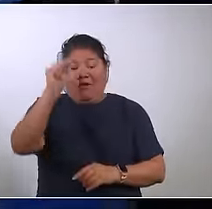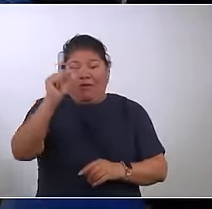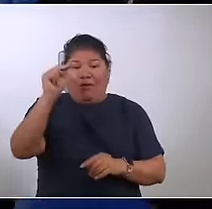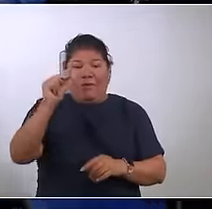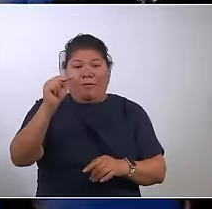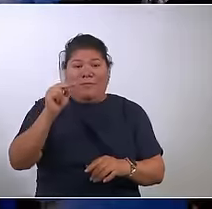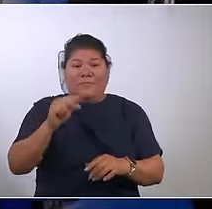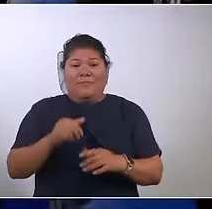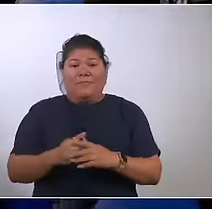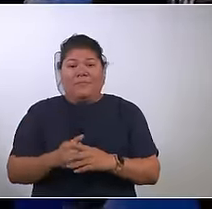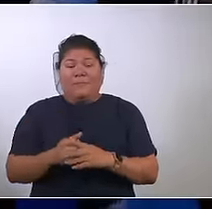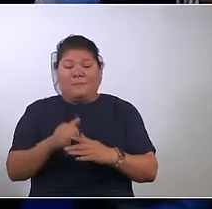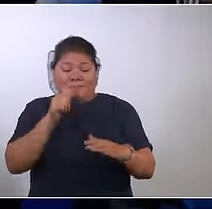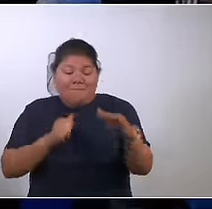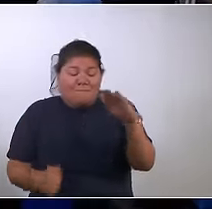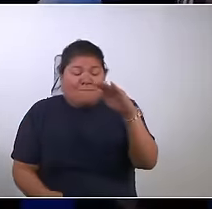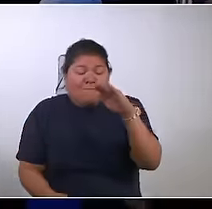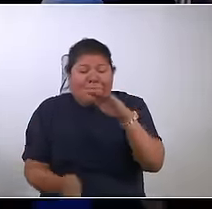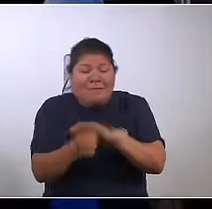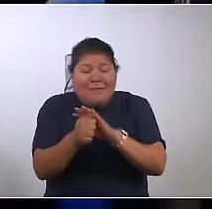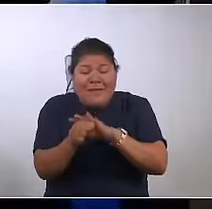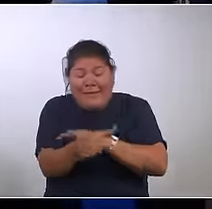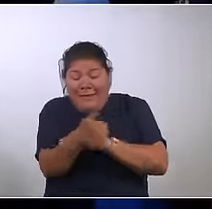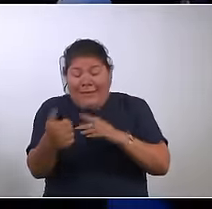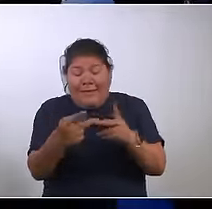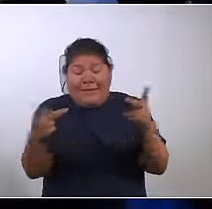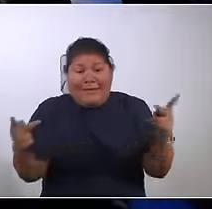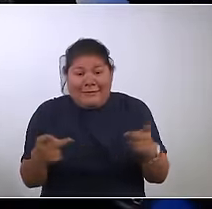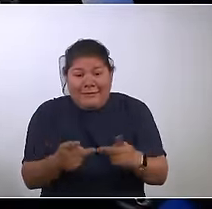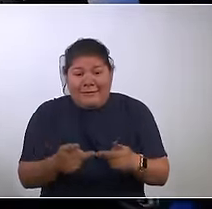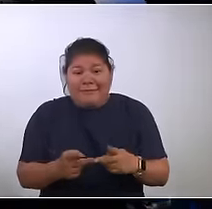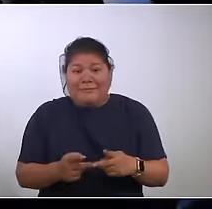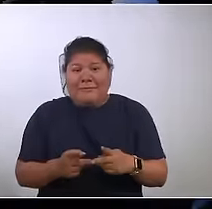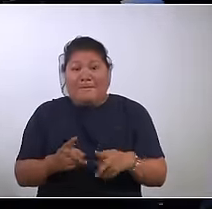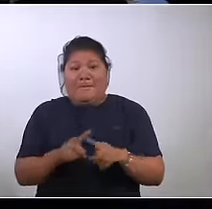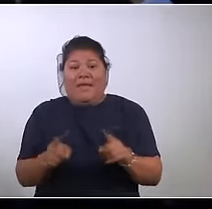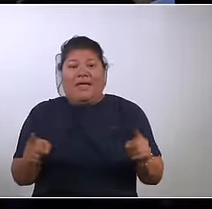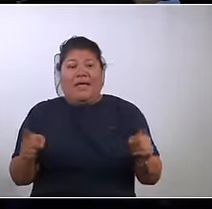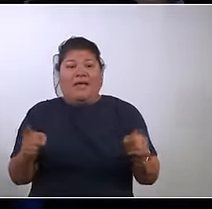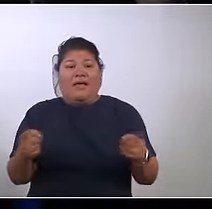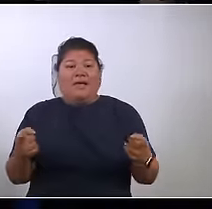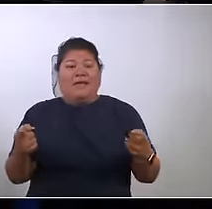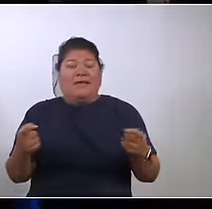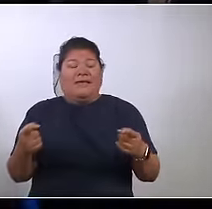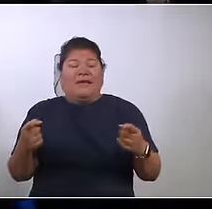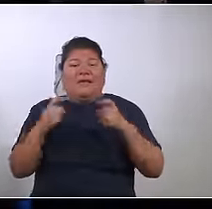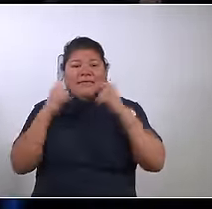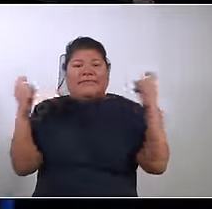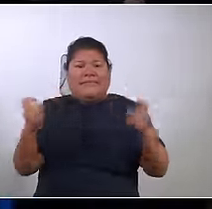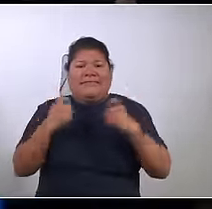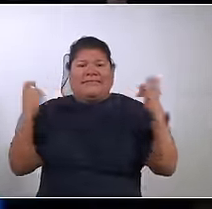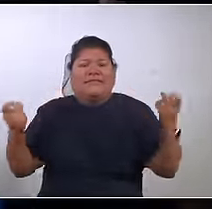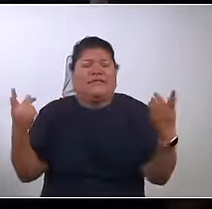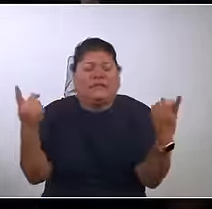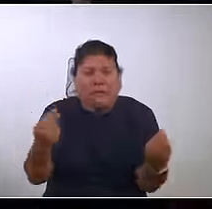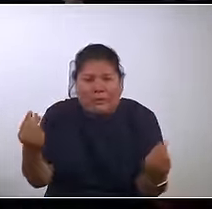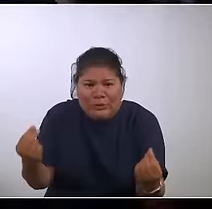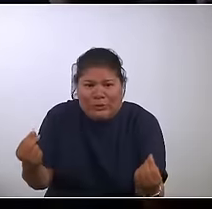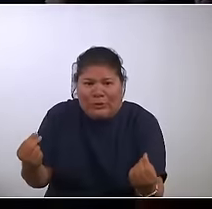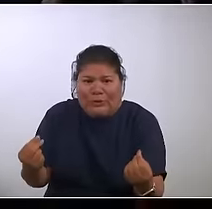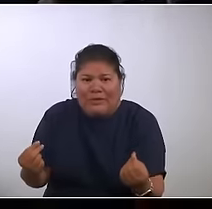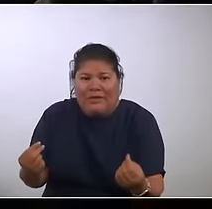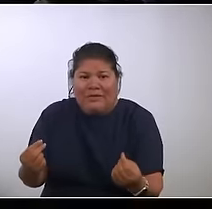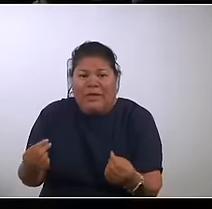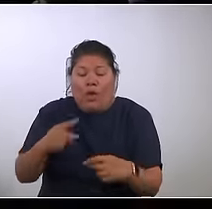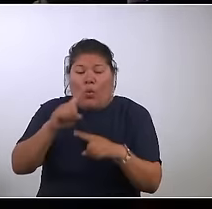si viene del norte, I could hide in another place. Me escondo en otro lugar. But what shall sinners do? Pero qué harán los